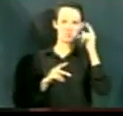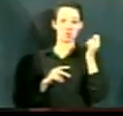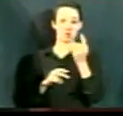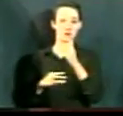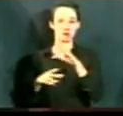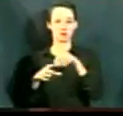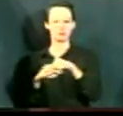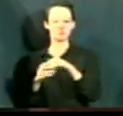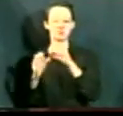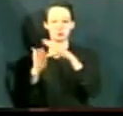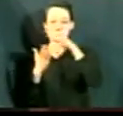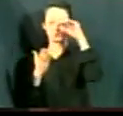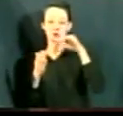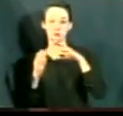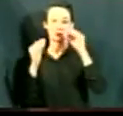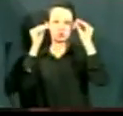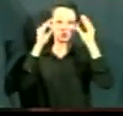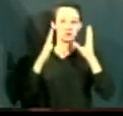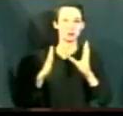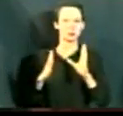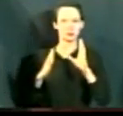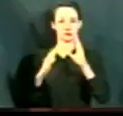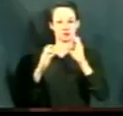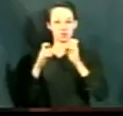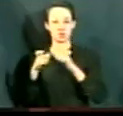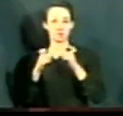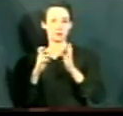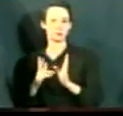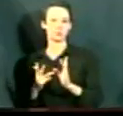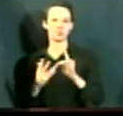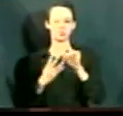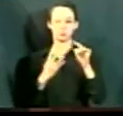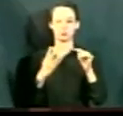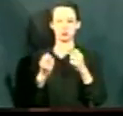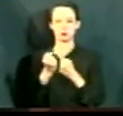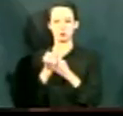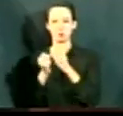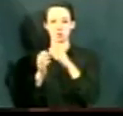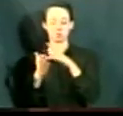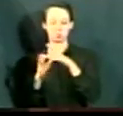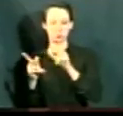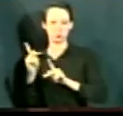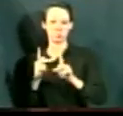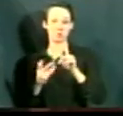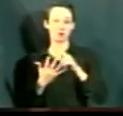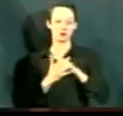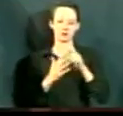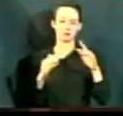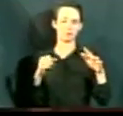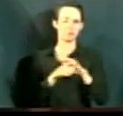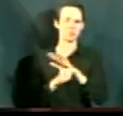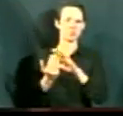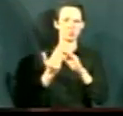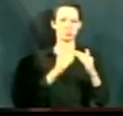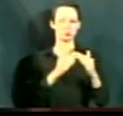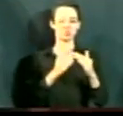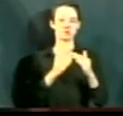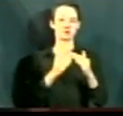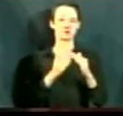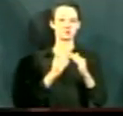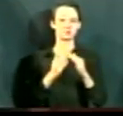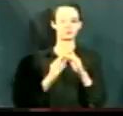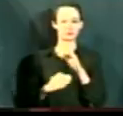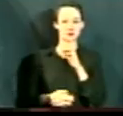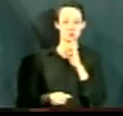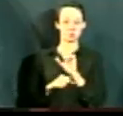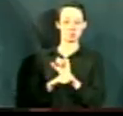teachers, administrators, support personnel, and our entire community. Since the truly wise, and I think we're